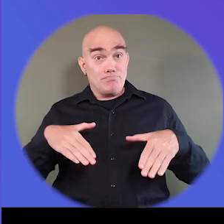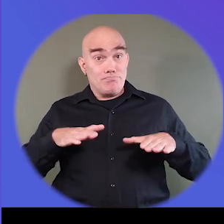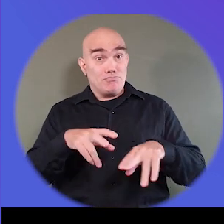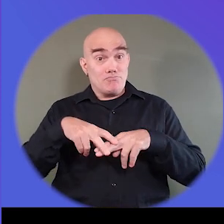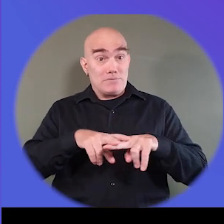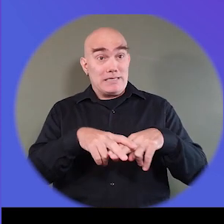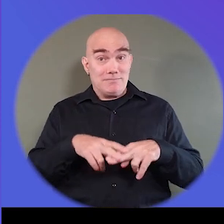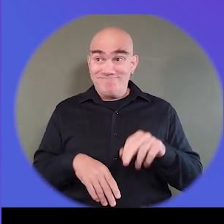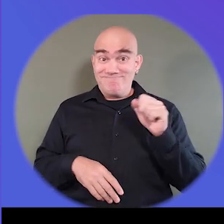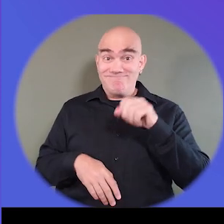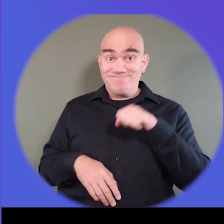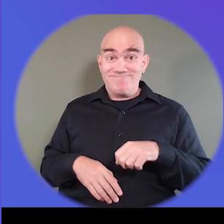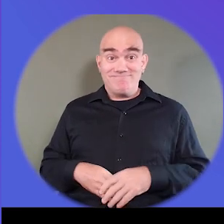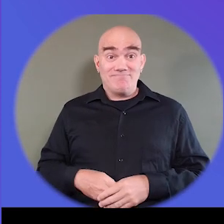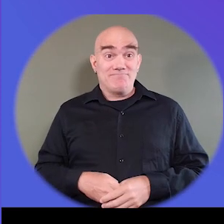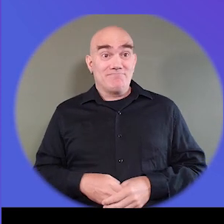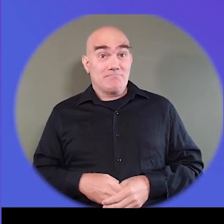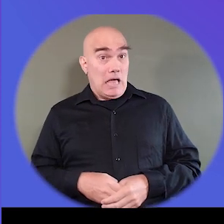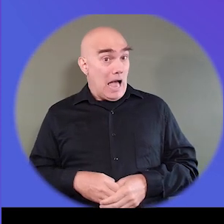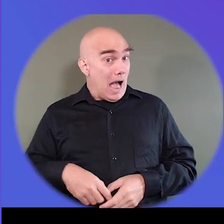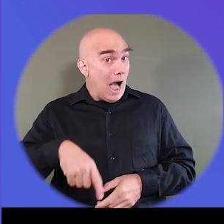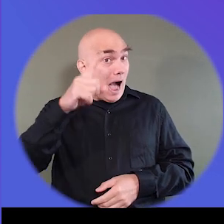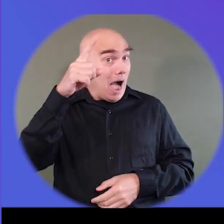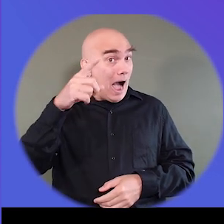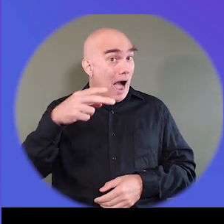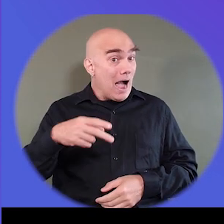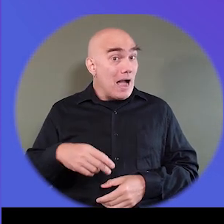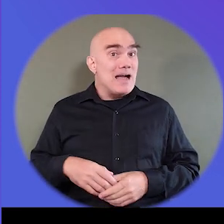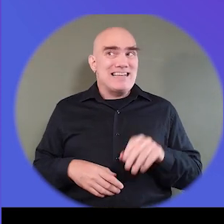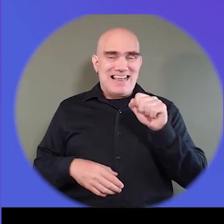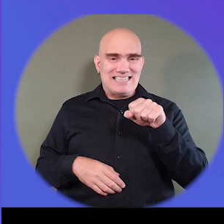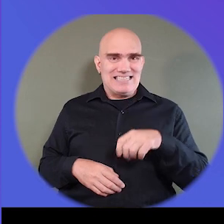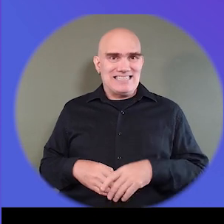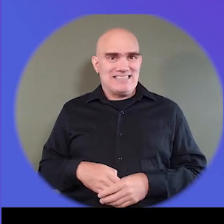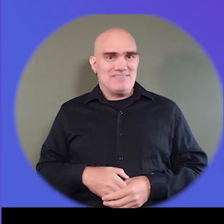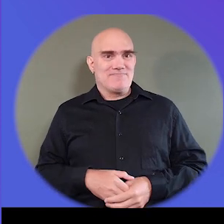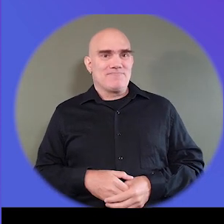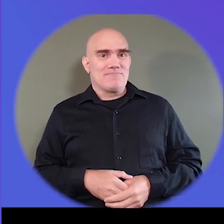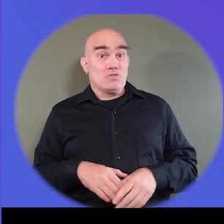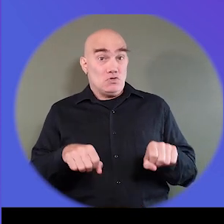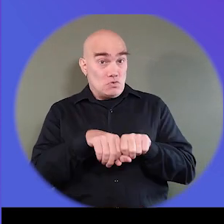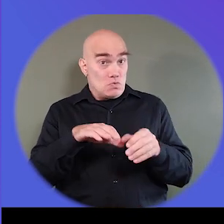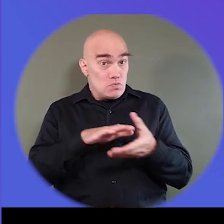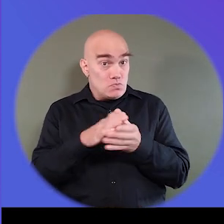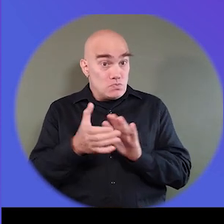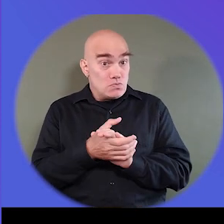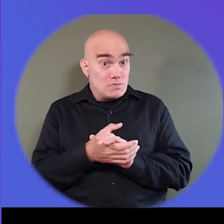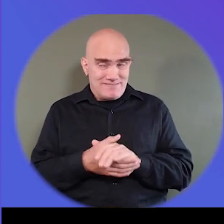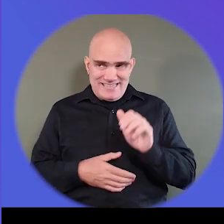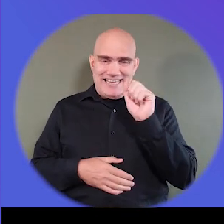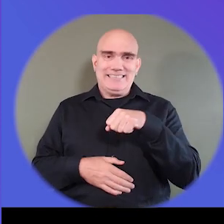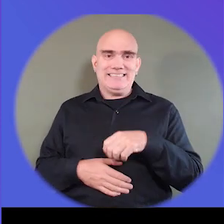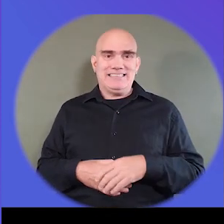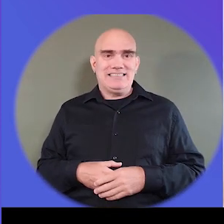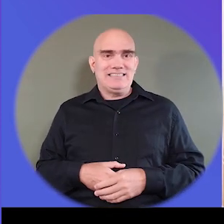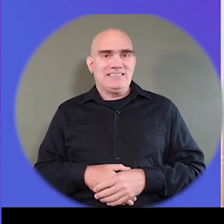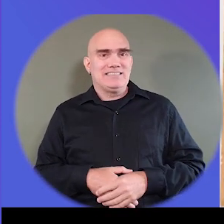swing? Yes. Hi? Yes. Got your shoes on?